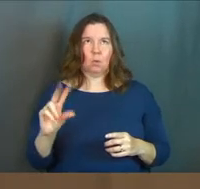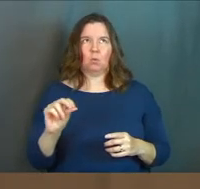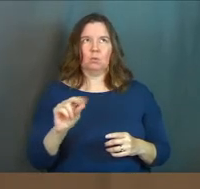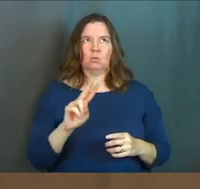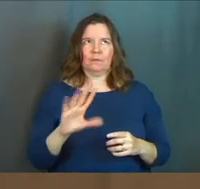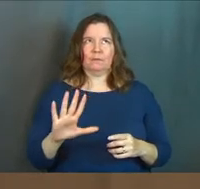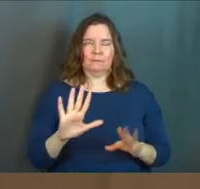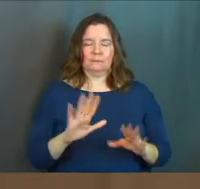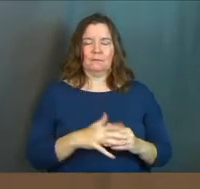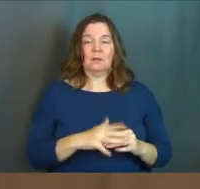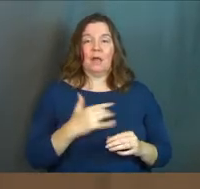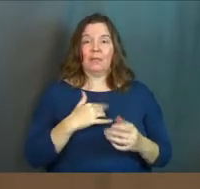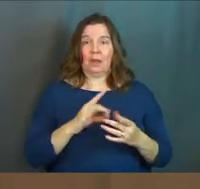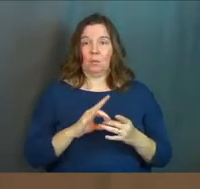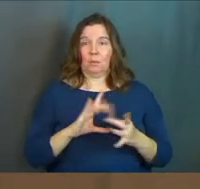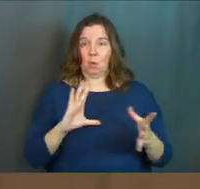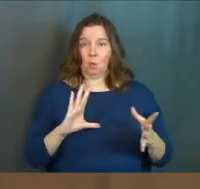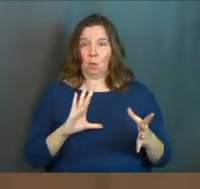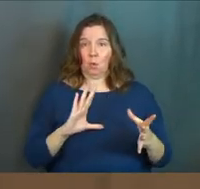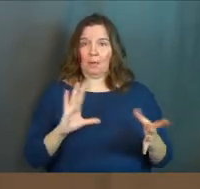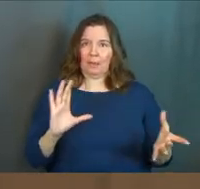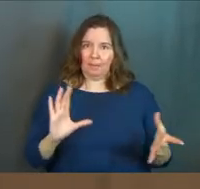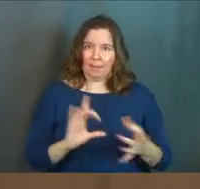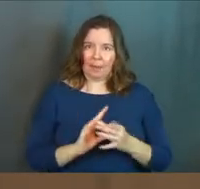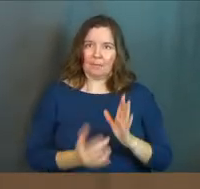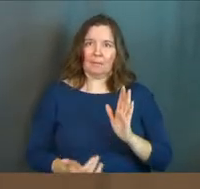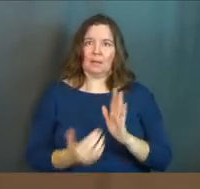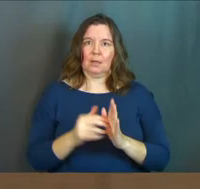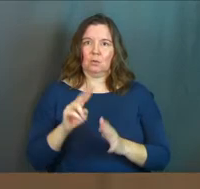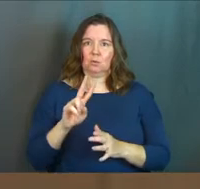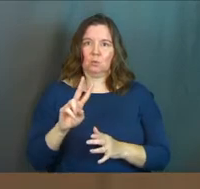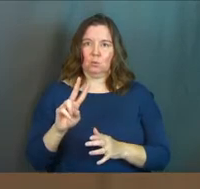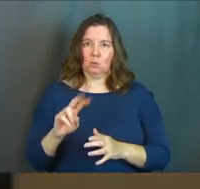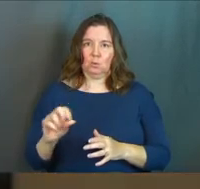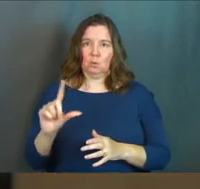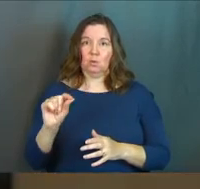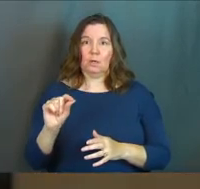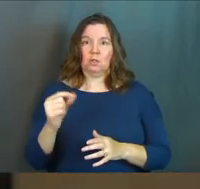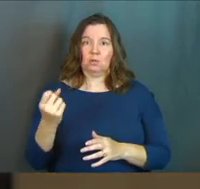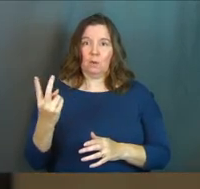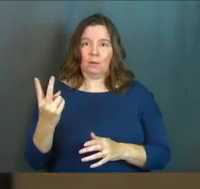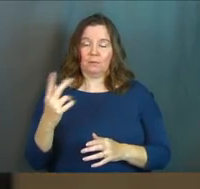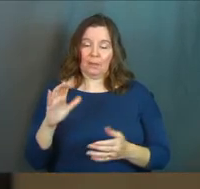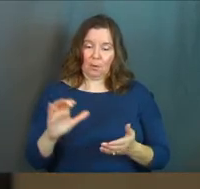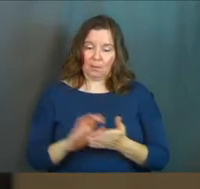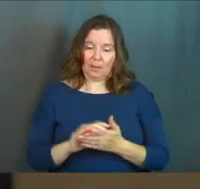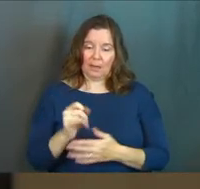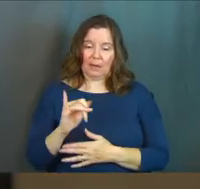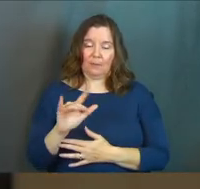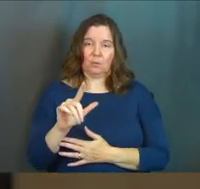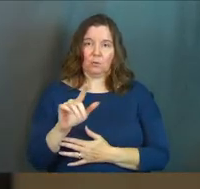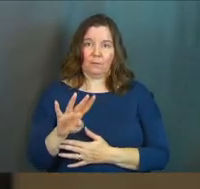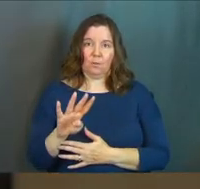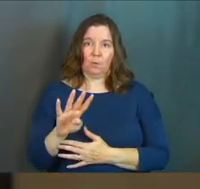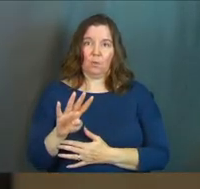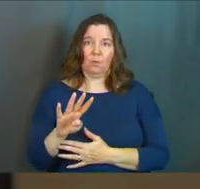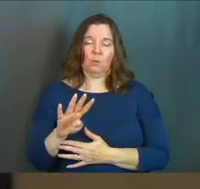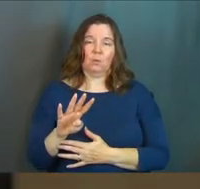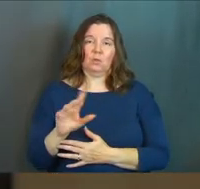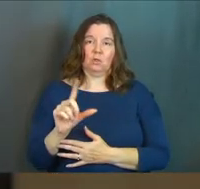no, 2005. And we broke up and we got back together in 2012. We got married April 24th